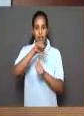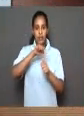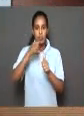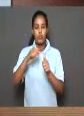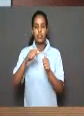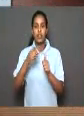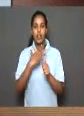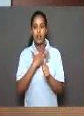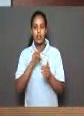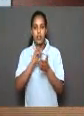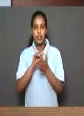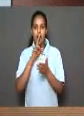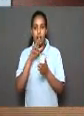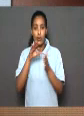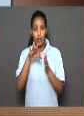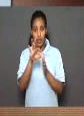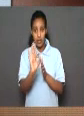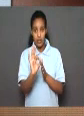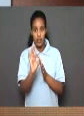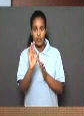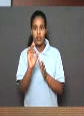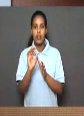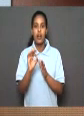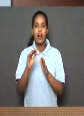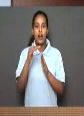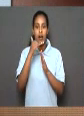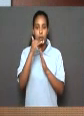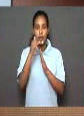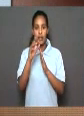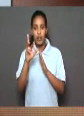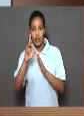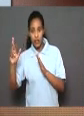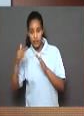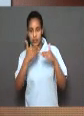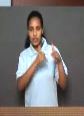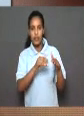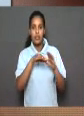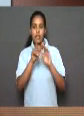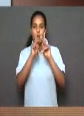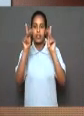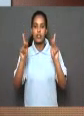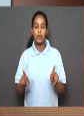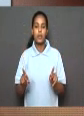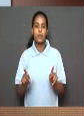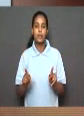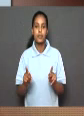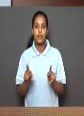Atoms of elements that are located in the upper right side of the periodic